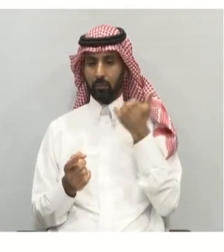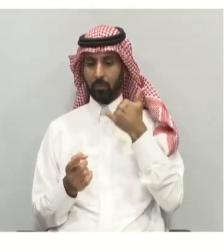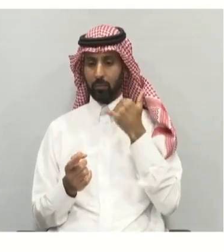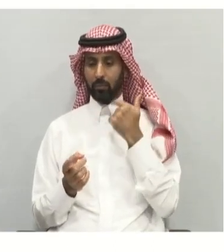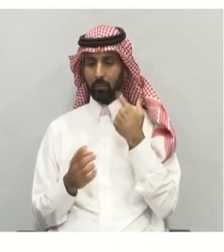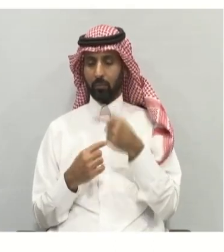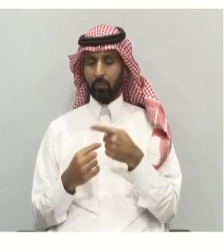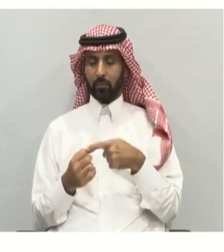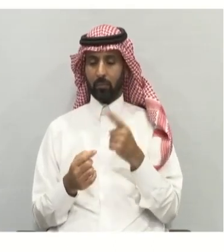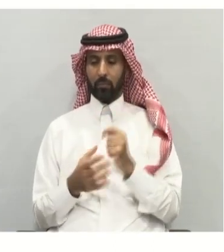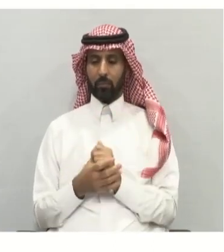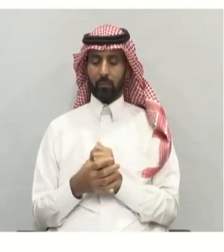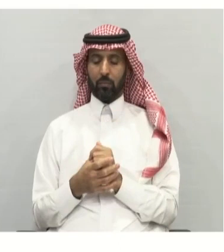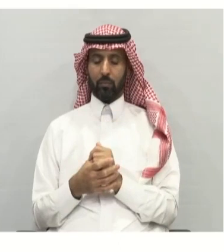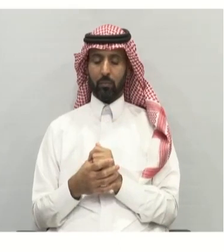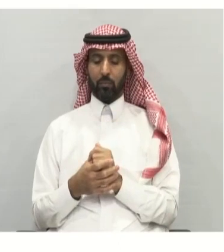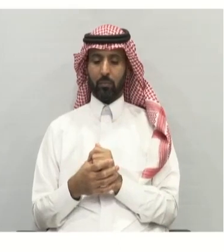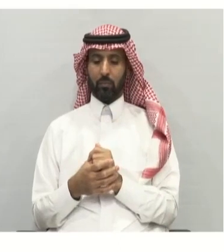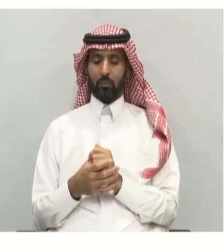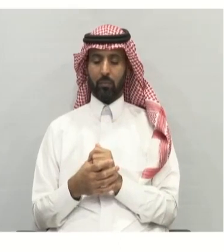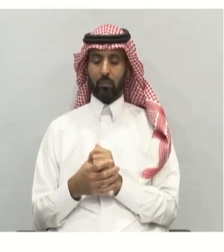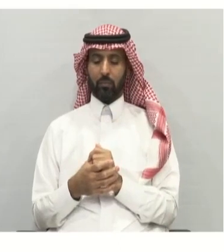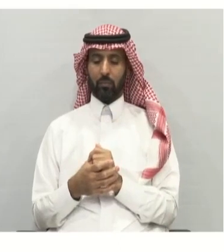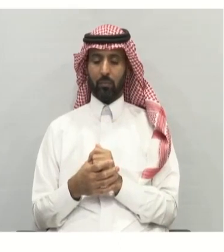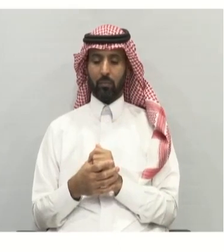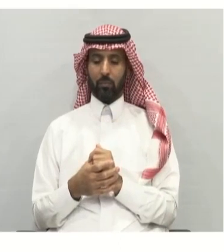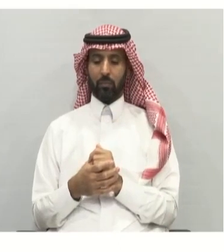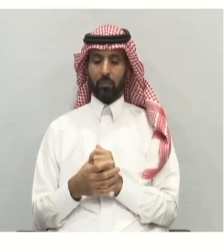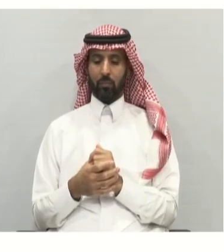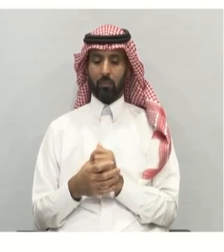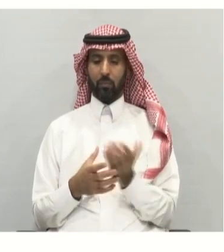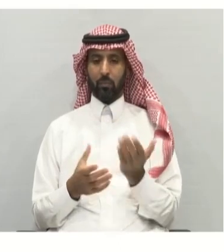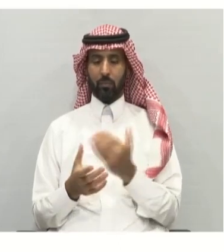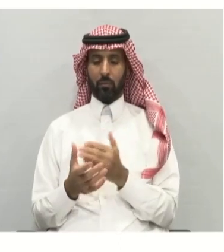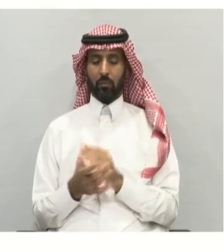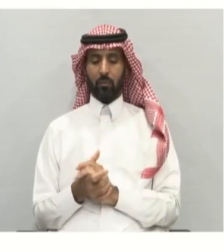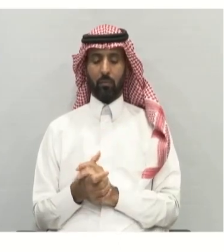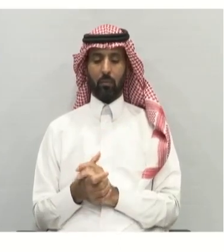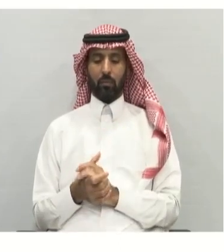is how we can merge the object pronouns when we are speaking.